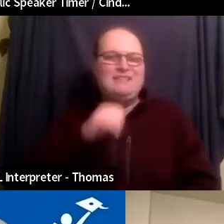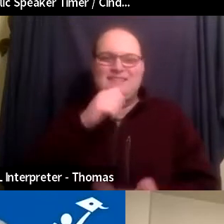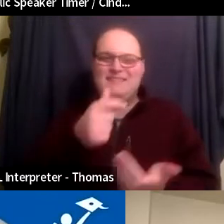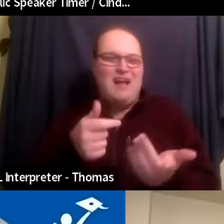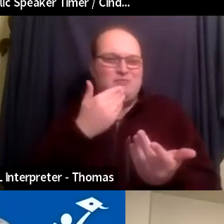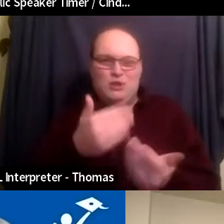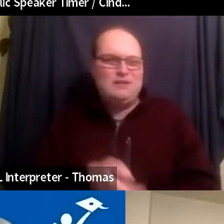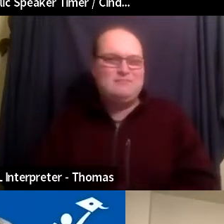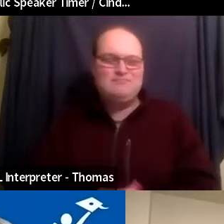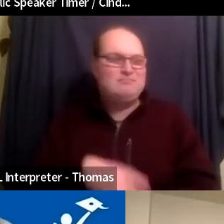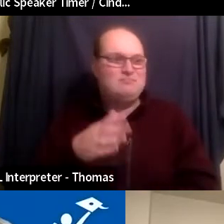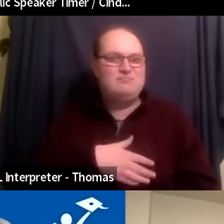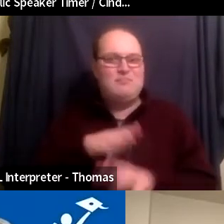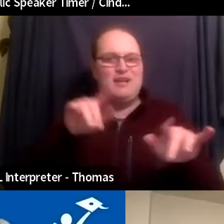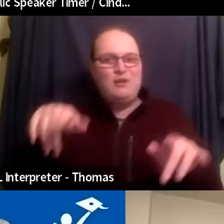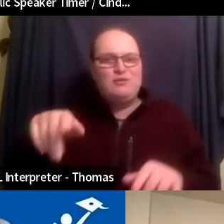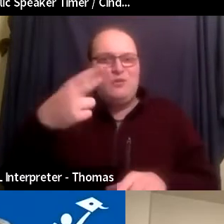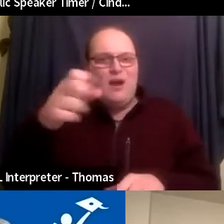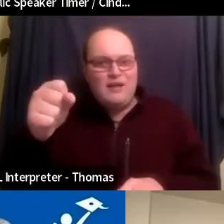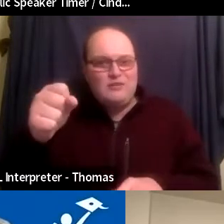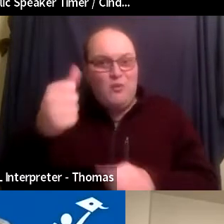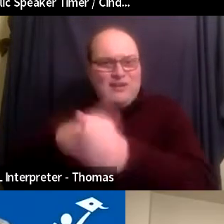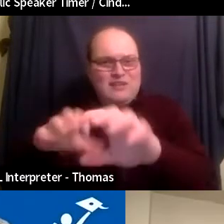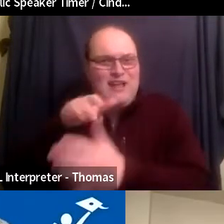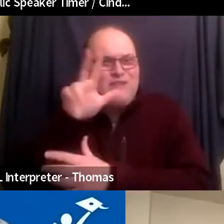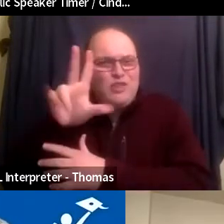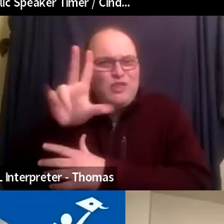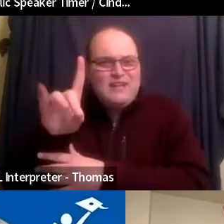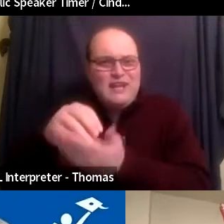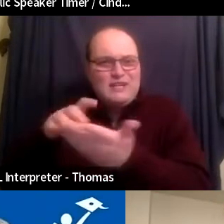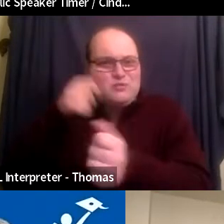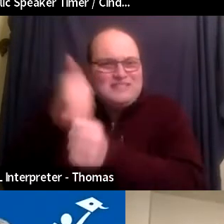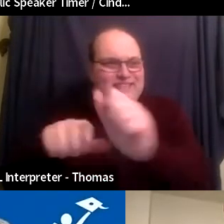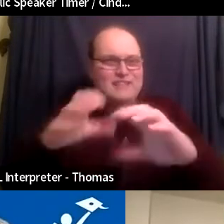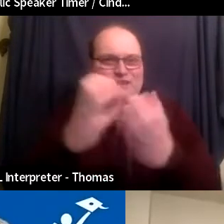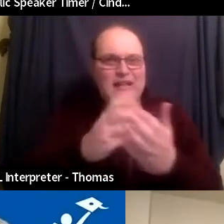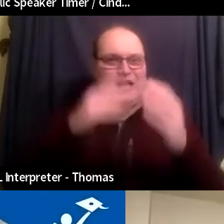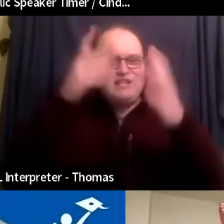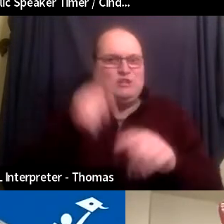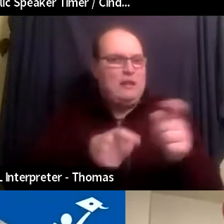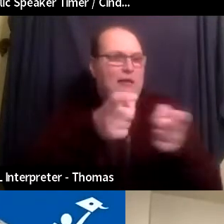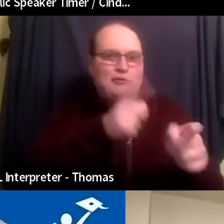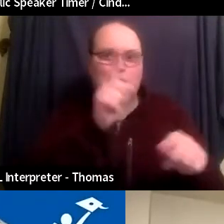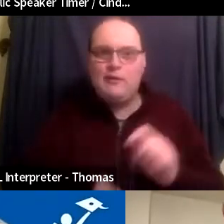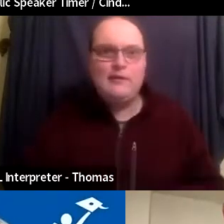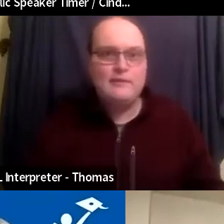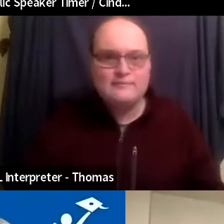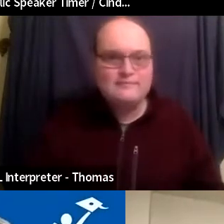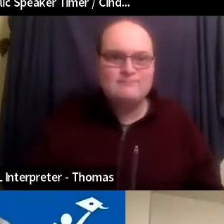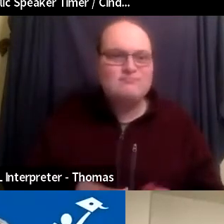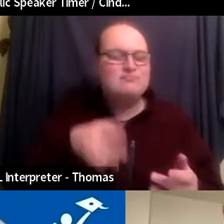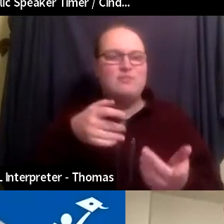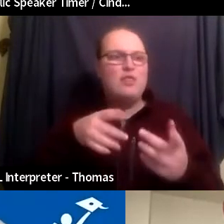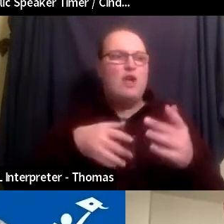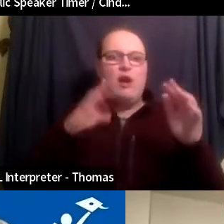goes to Duval High School, that is 38 kids, and the teacher barely controls these kids. The kid comes out